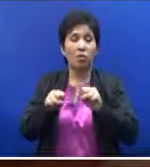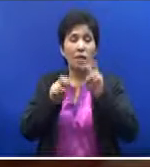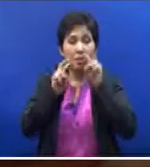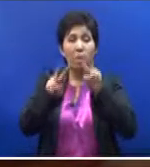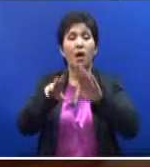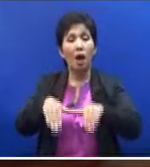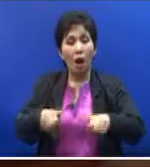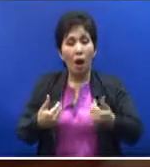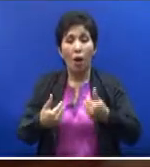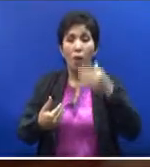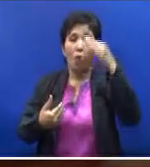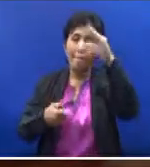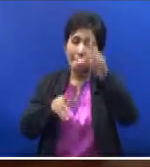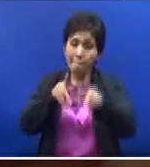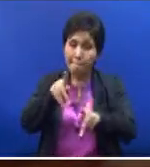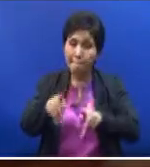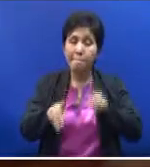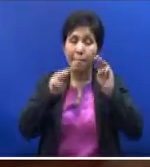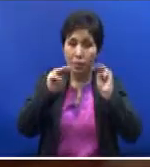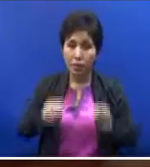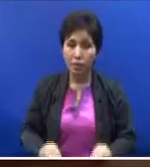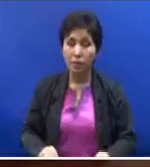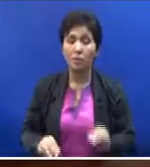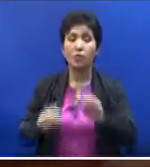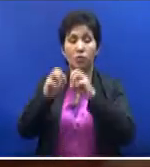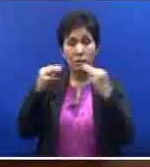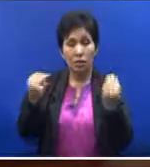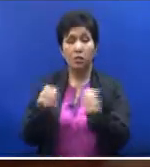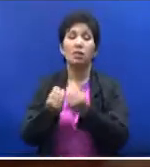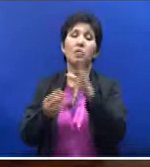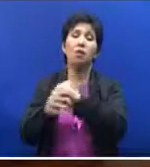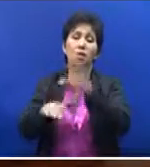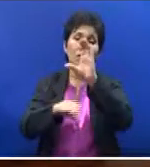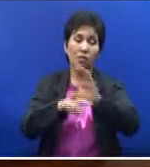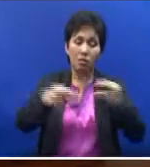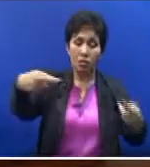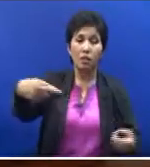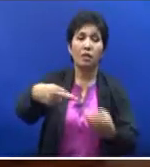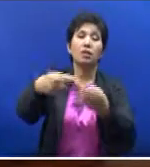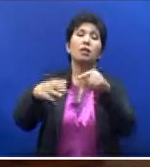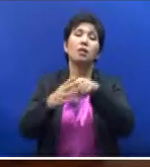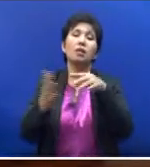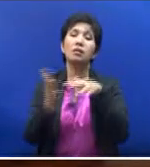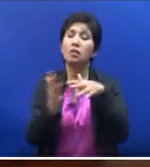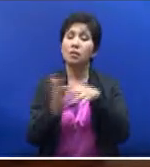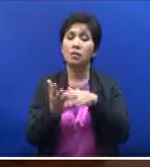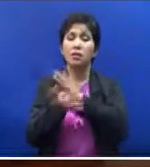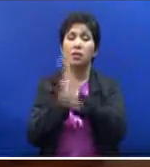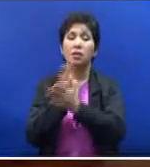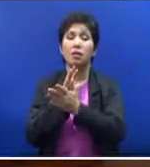see how man, society, and culture is related to each other. So meaning